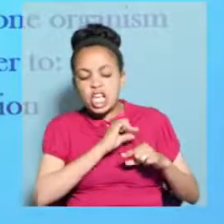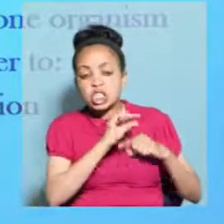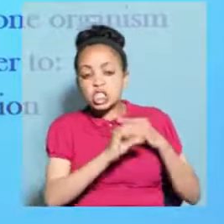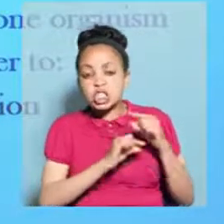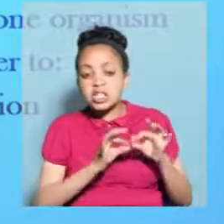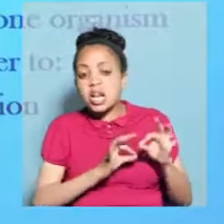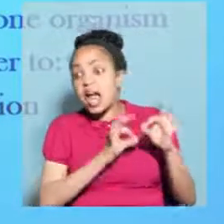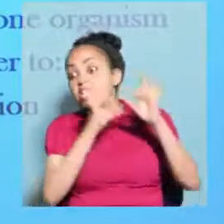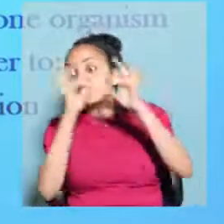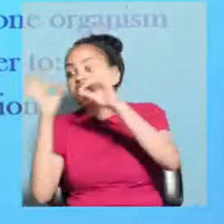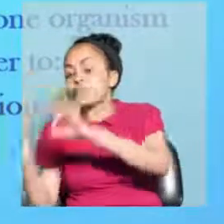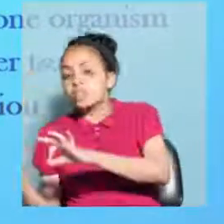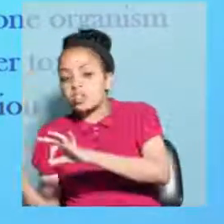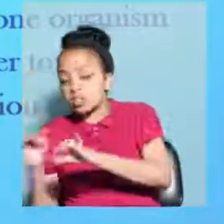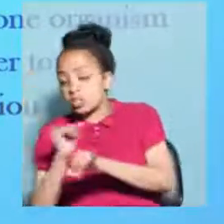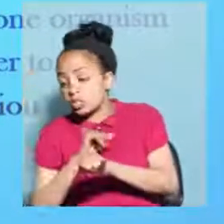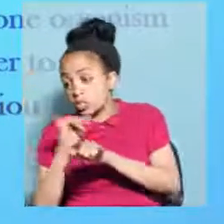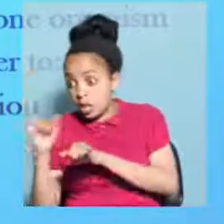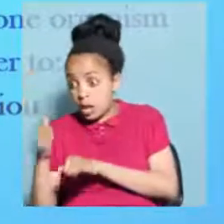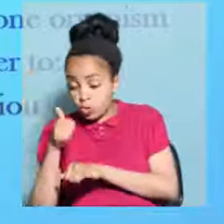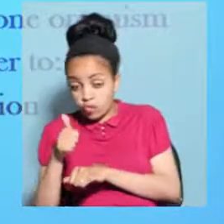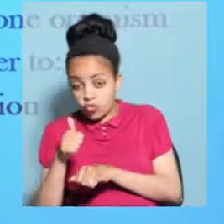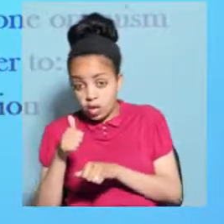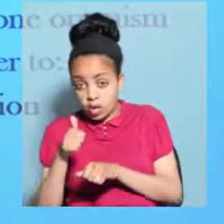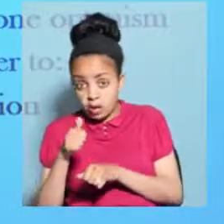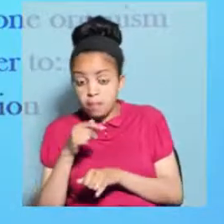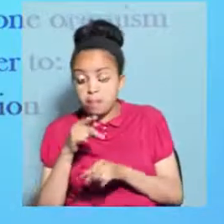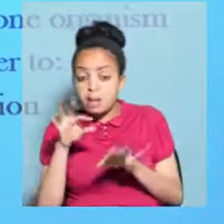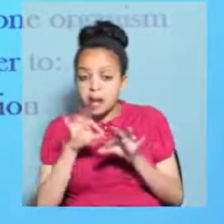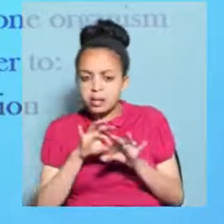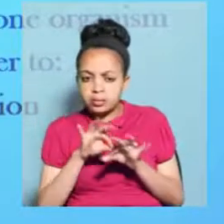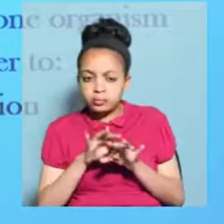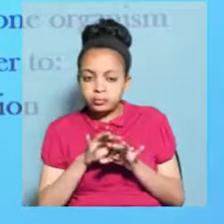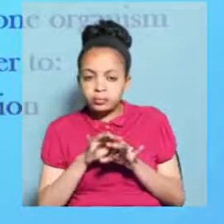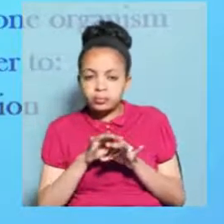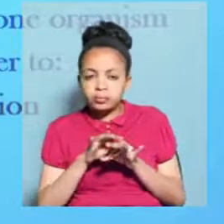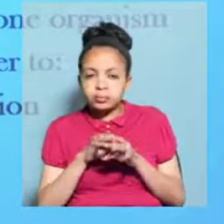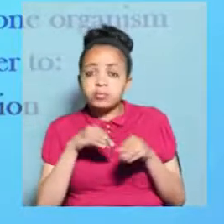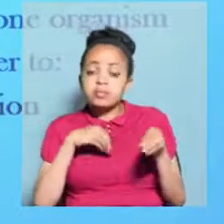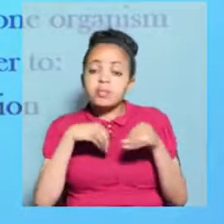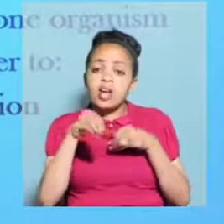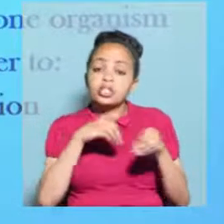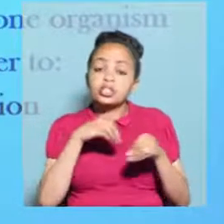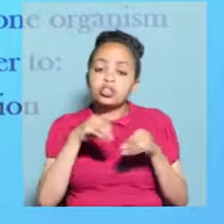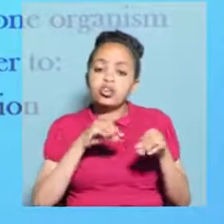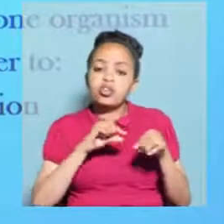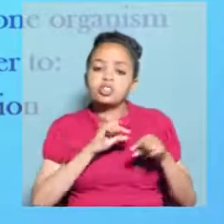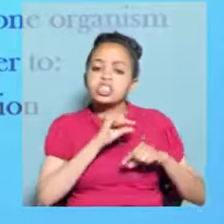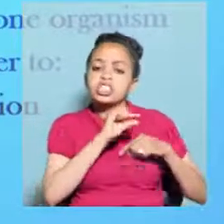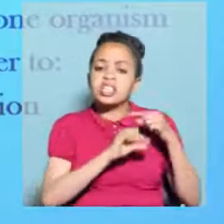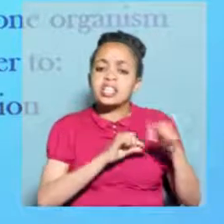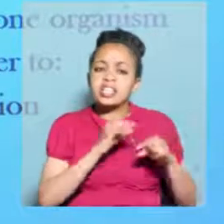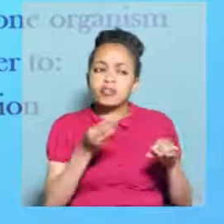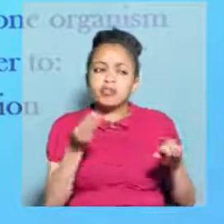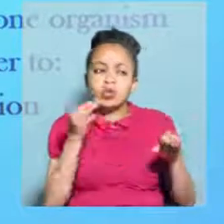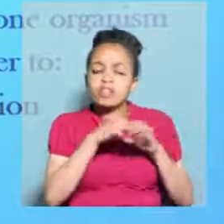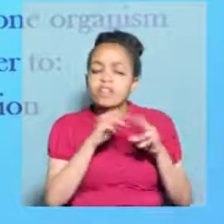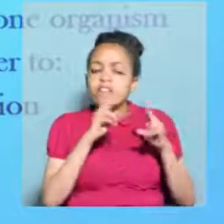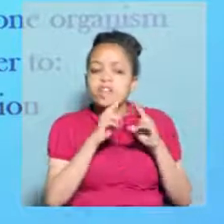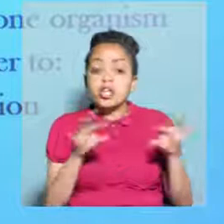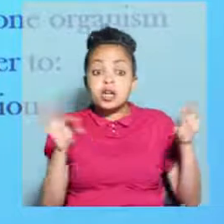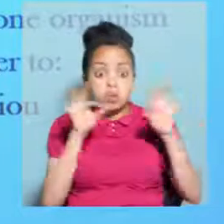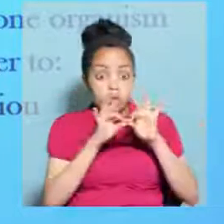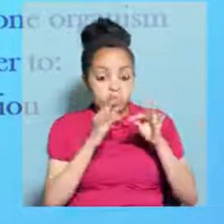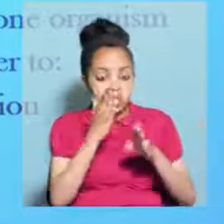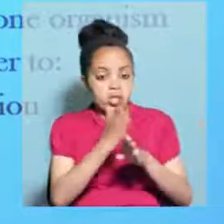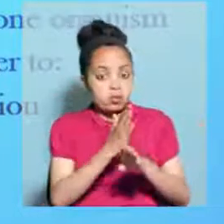is transferred to it, just like that of A plant. So, action of genetic modification is very important in